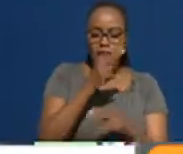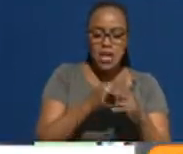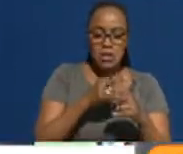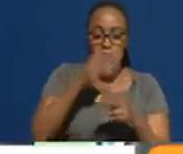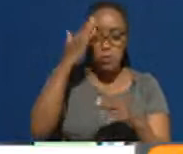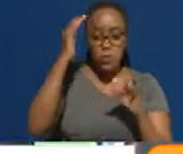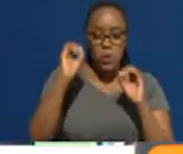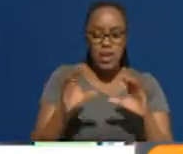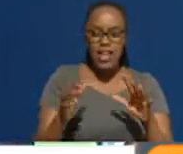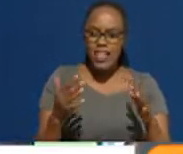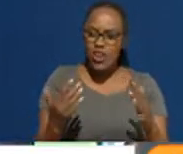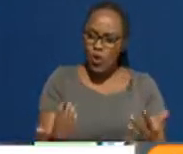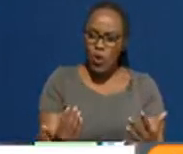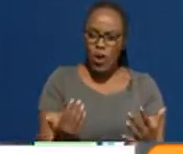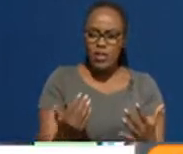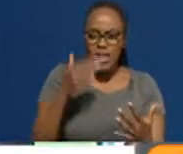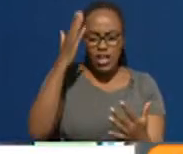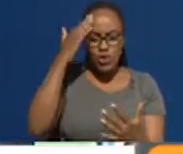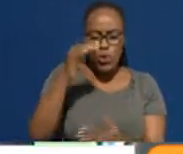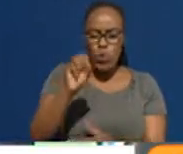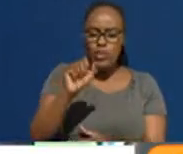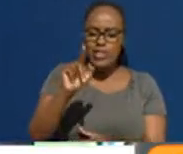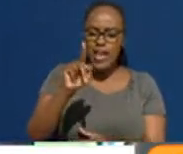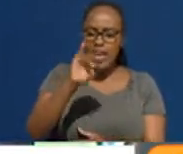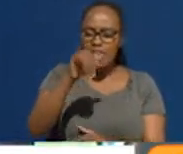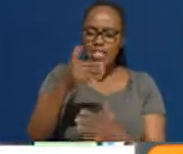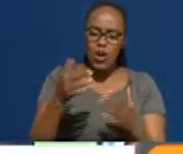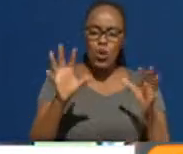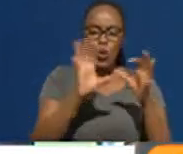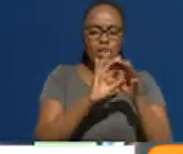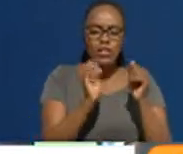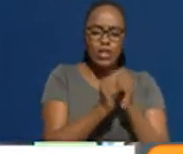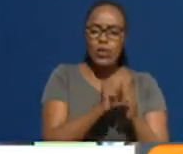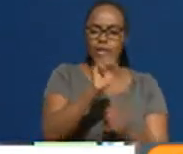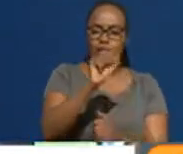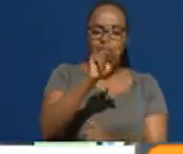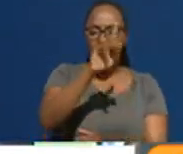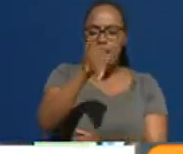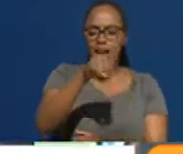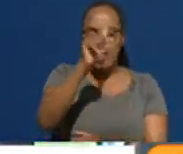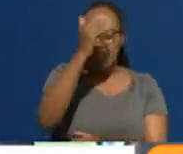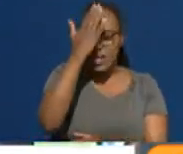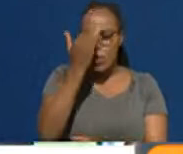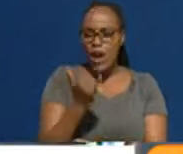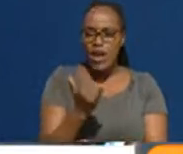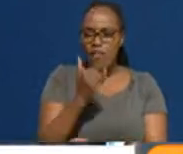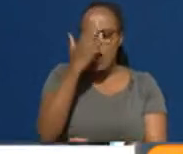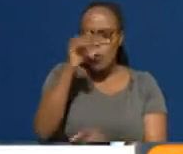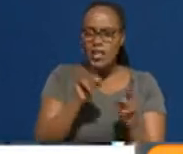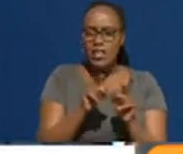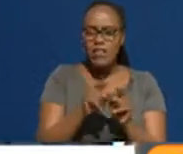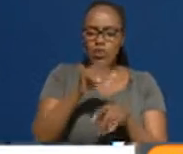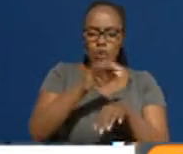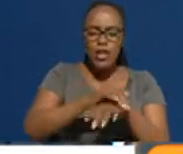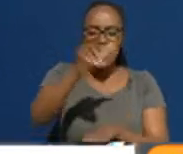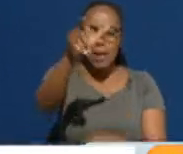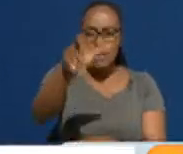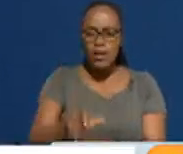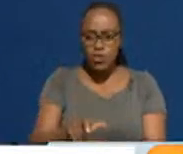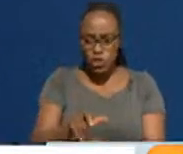know, doesn't know Sakaja or is related to Sakaja, et cetera, because where are you going to get a person,